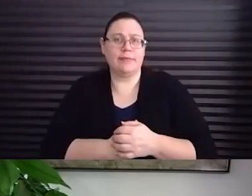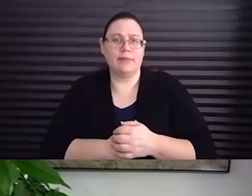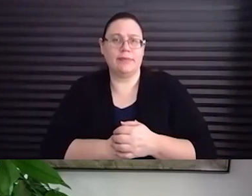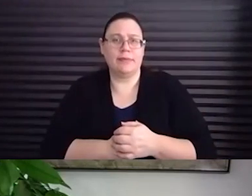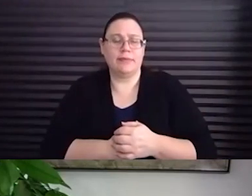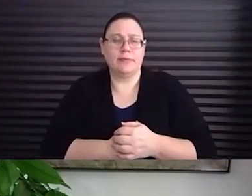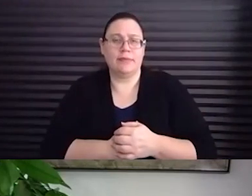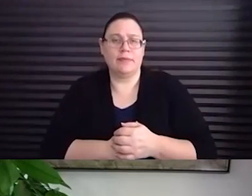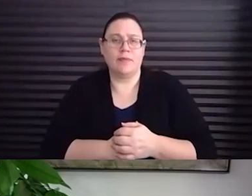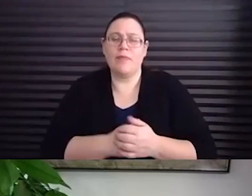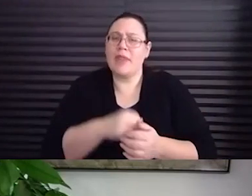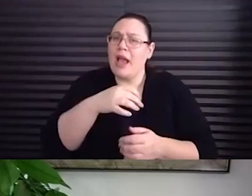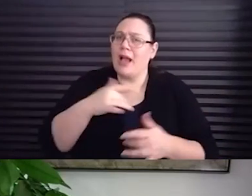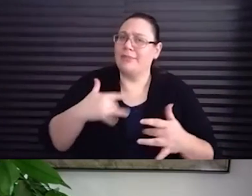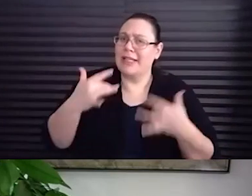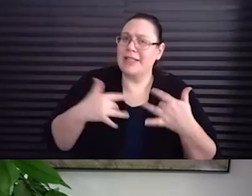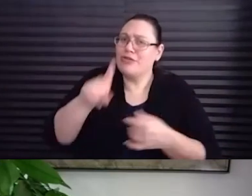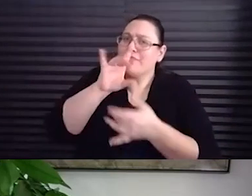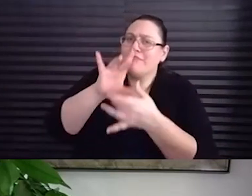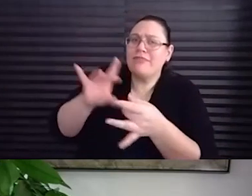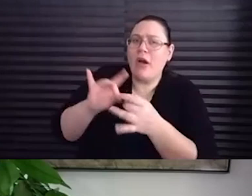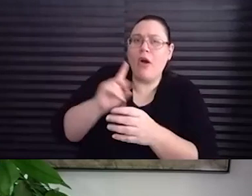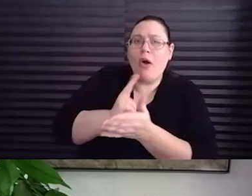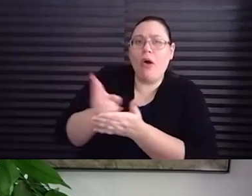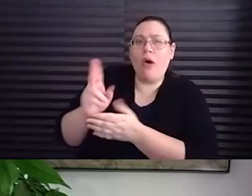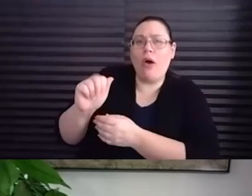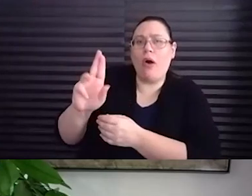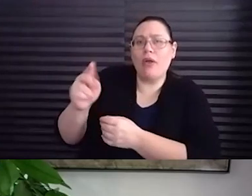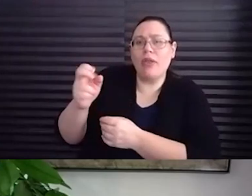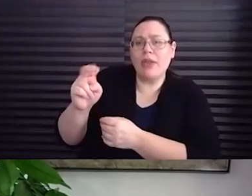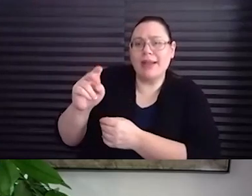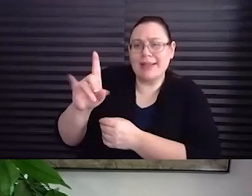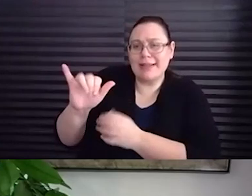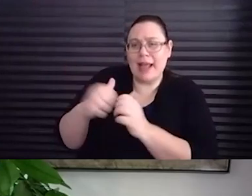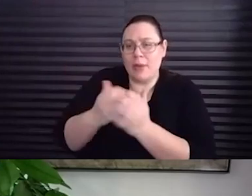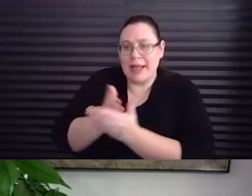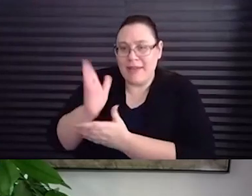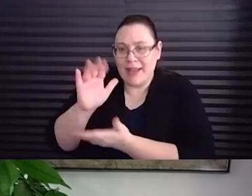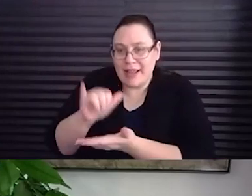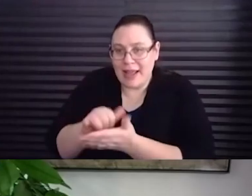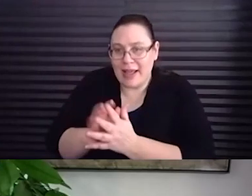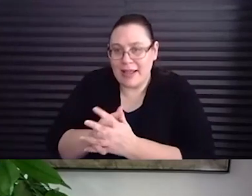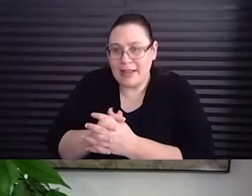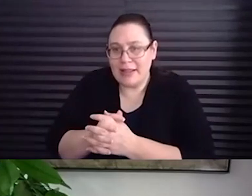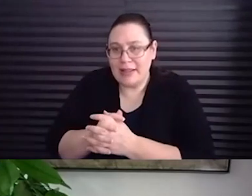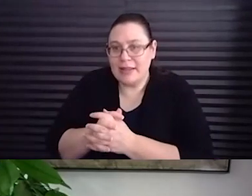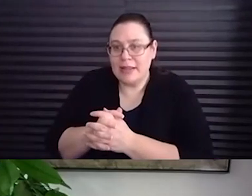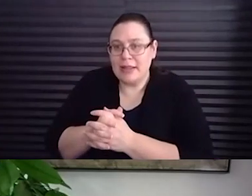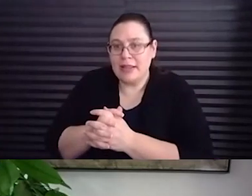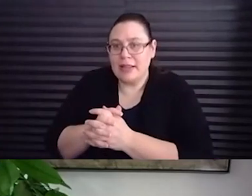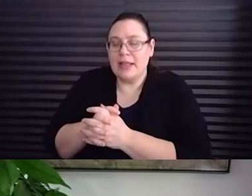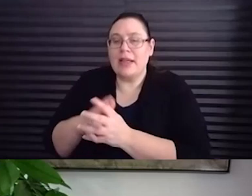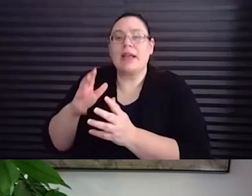I love that you brought up authenticity and how we navigate that. I think that's been a question that I've heard a lot, certainly in the midst